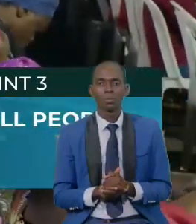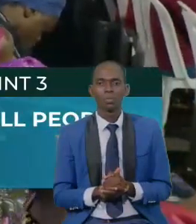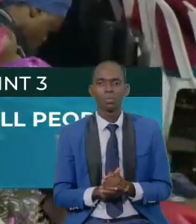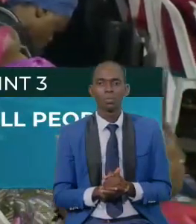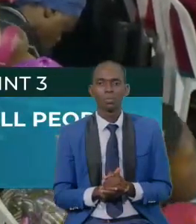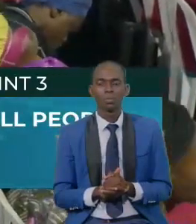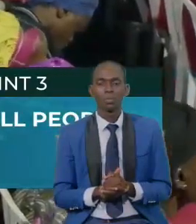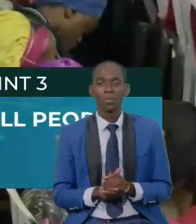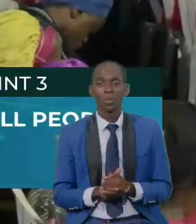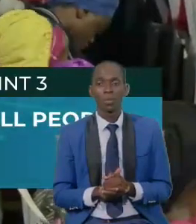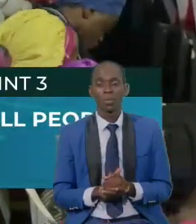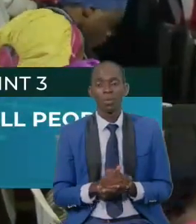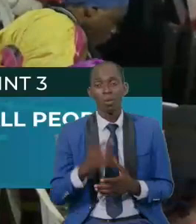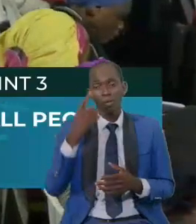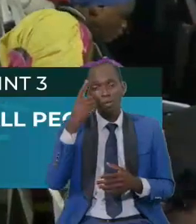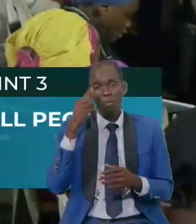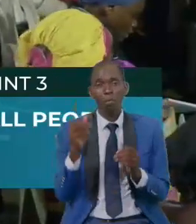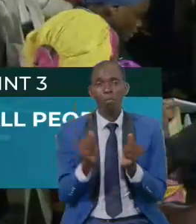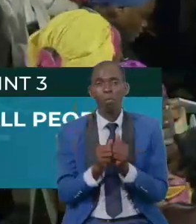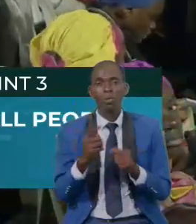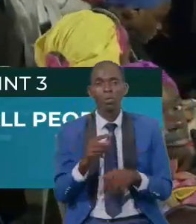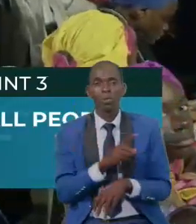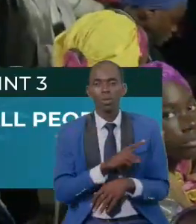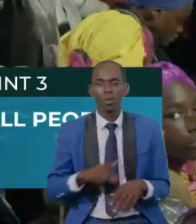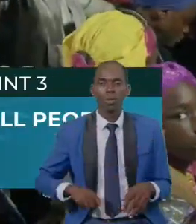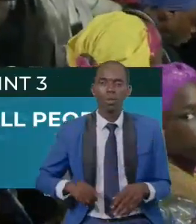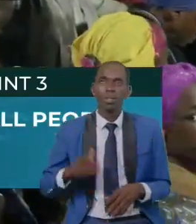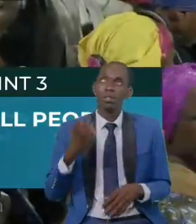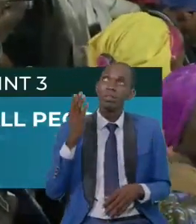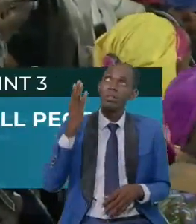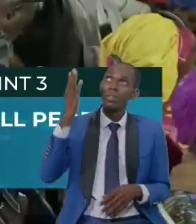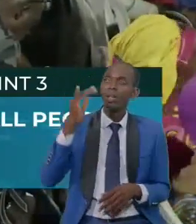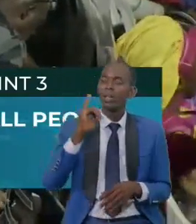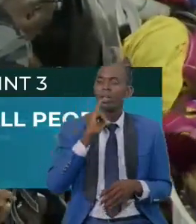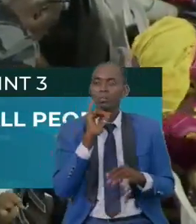For with the Lord there is mercy,